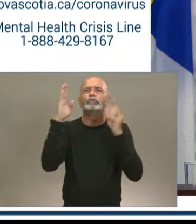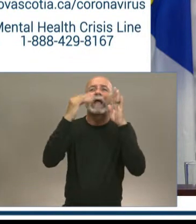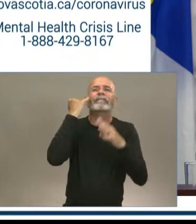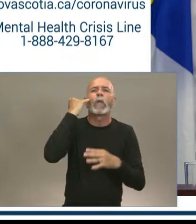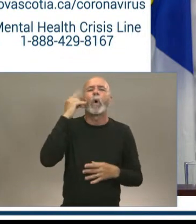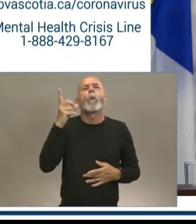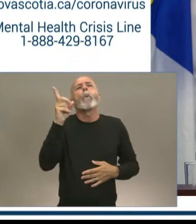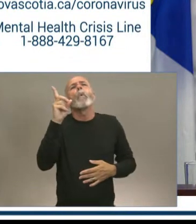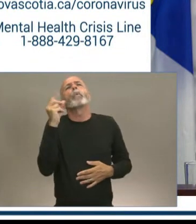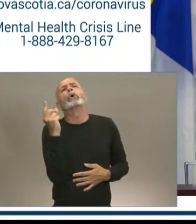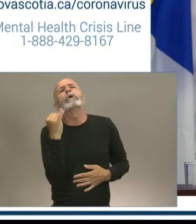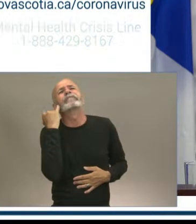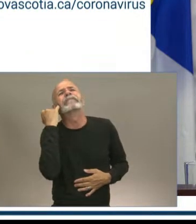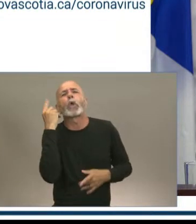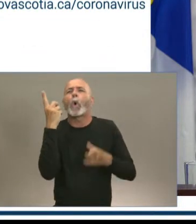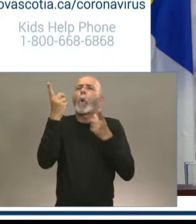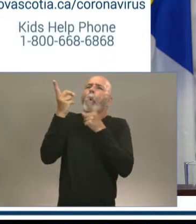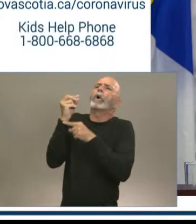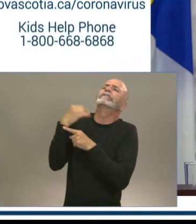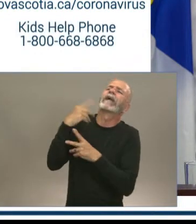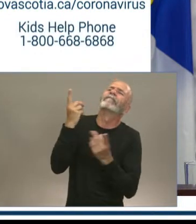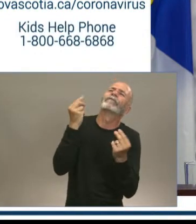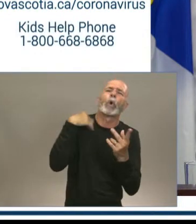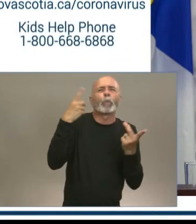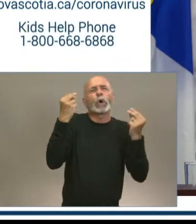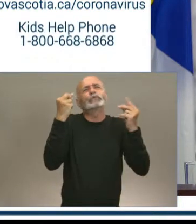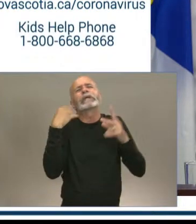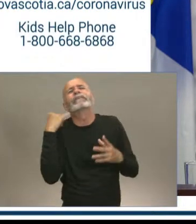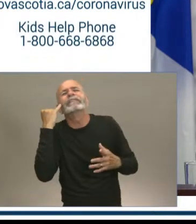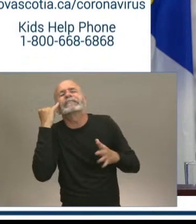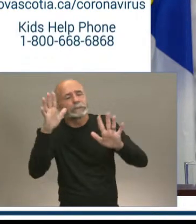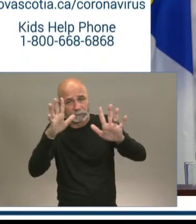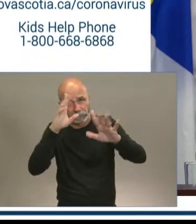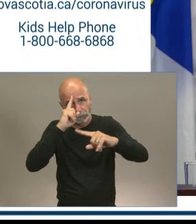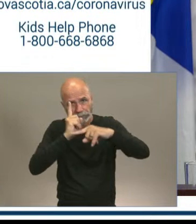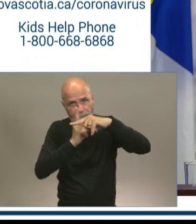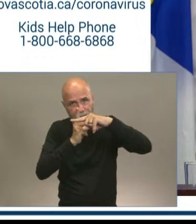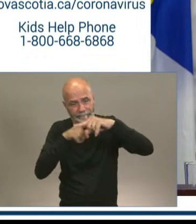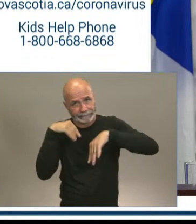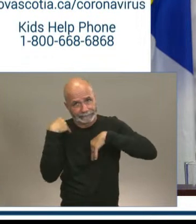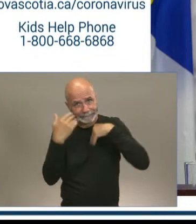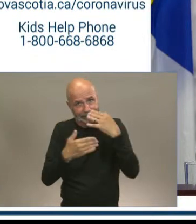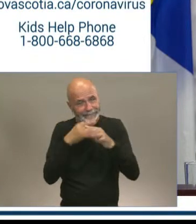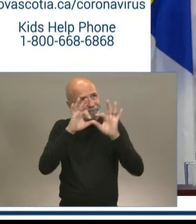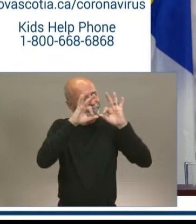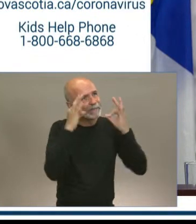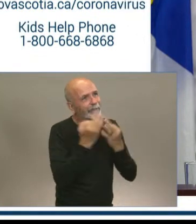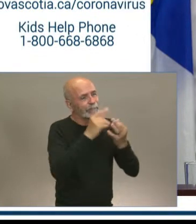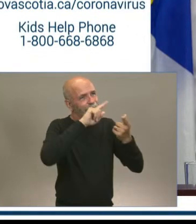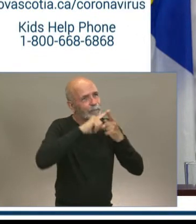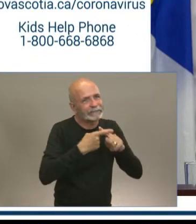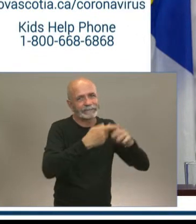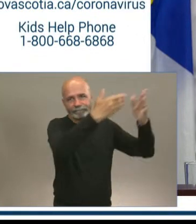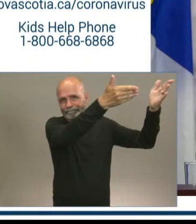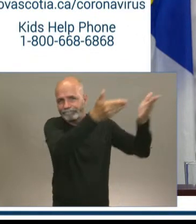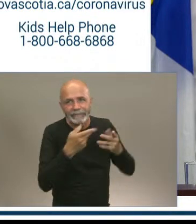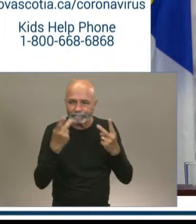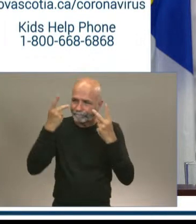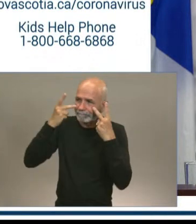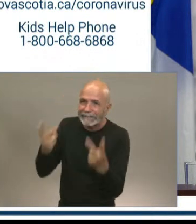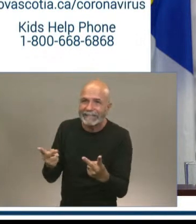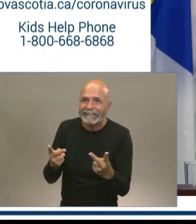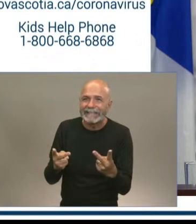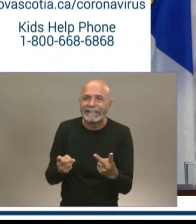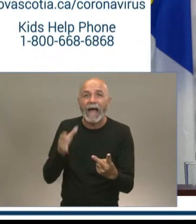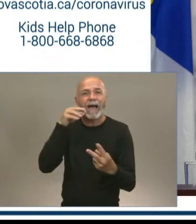how good it will feel to see your family members or friends who you haven't seen in a while. Think about that face-to-face conversation